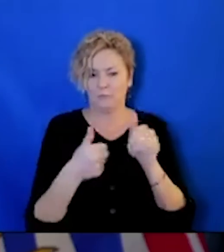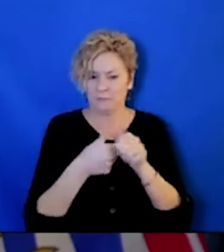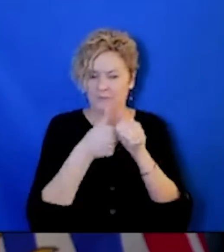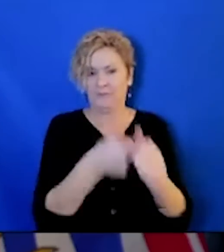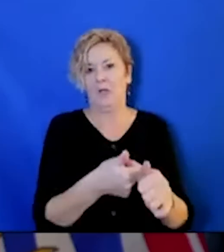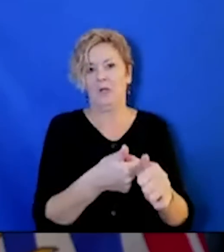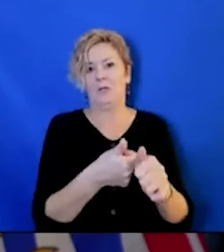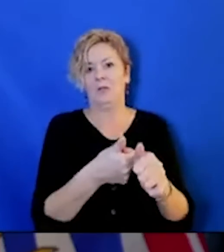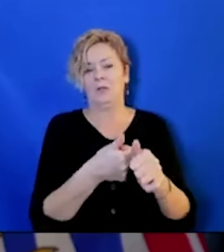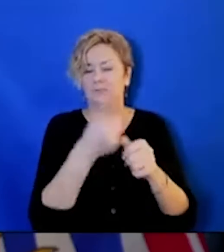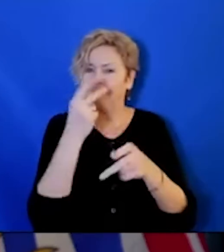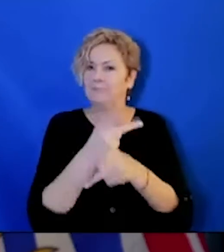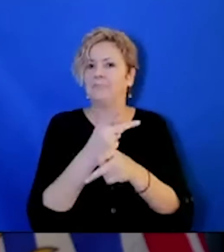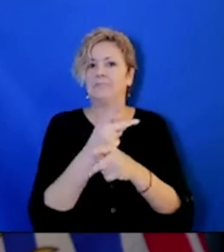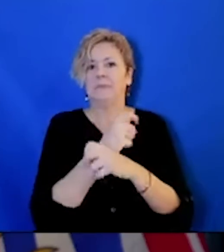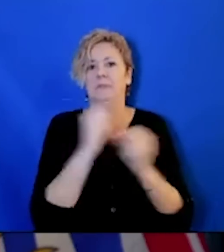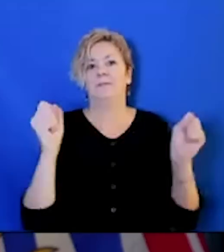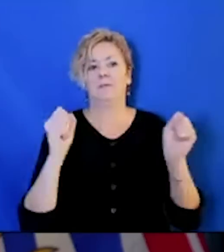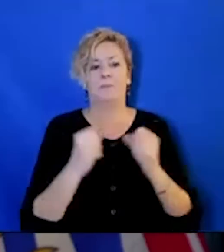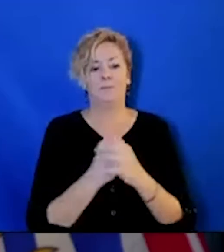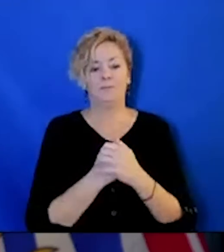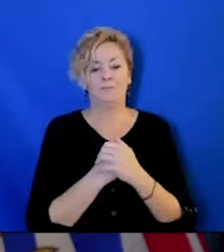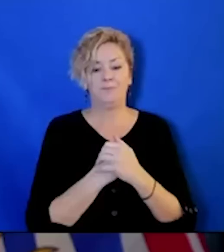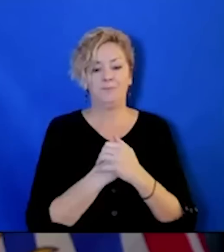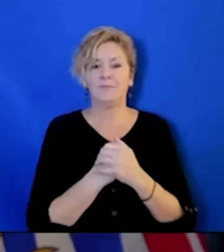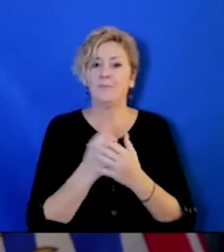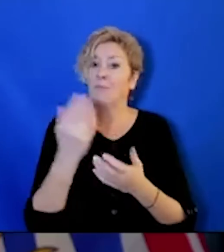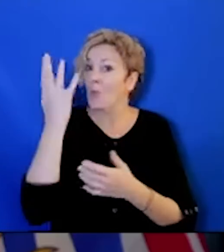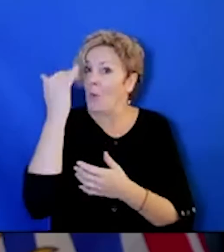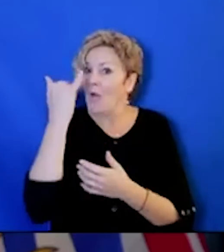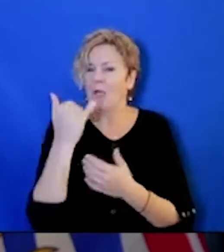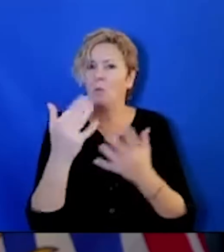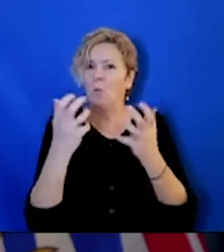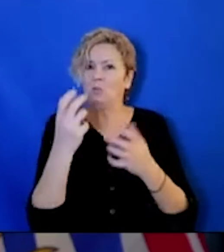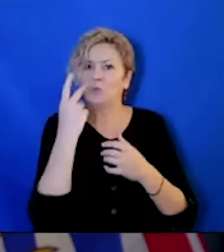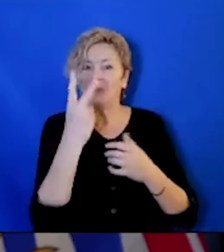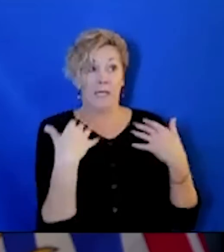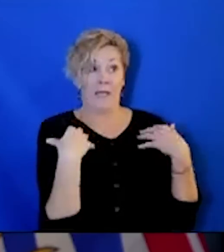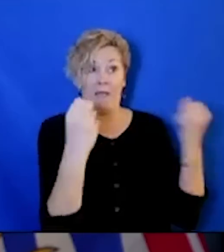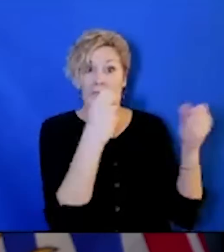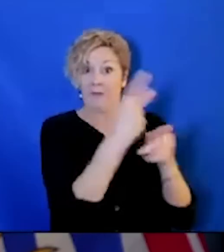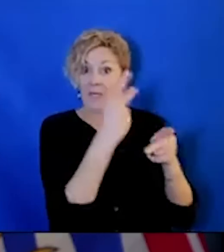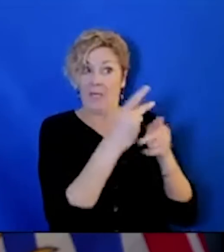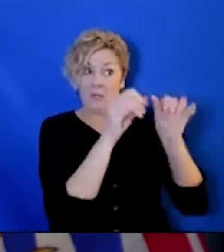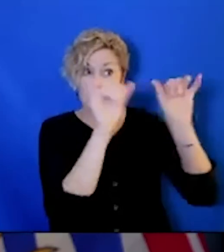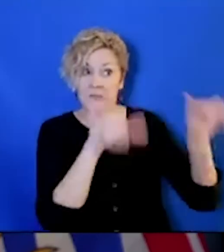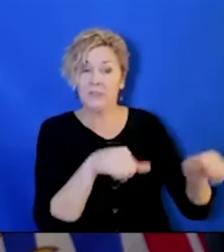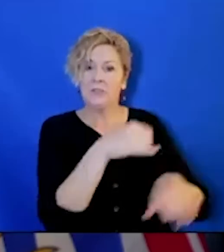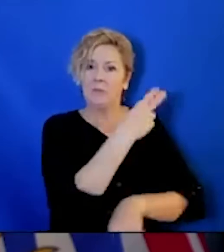social gatherings so that our essential work and school and healthcare can continue. I